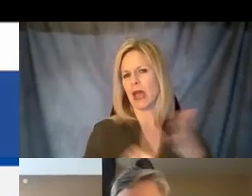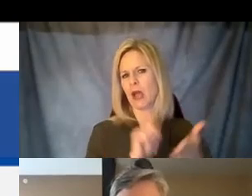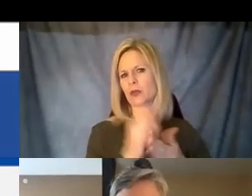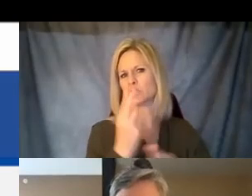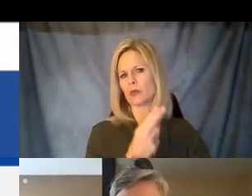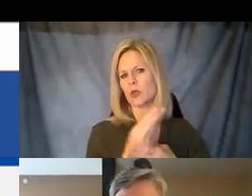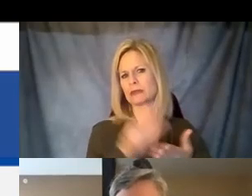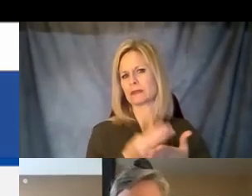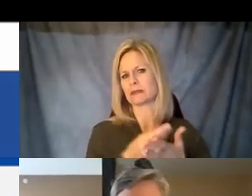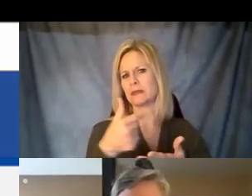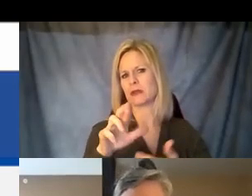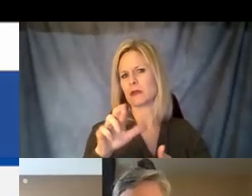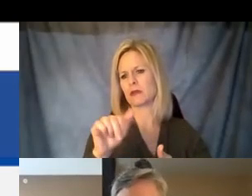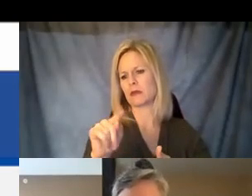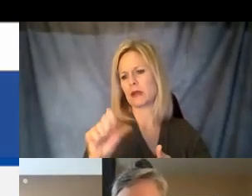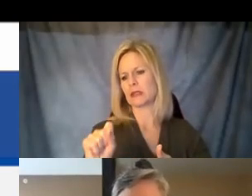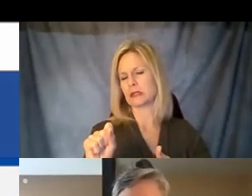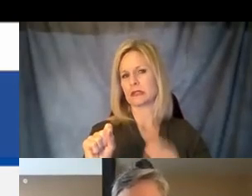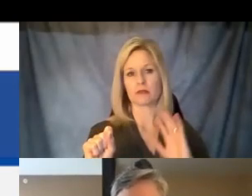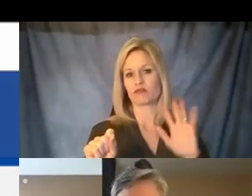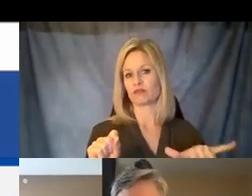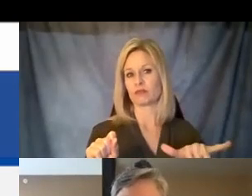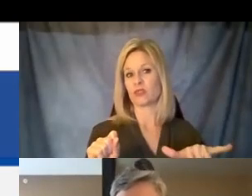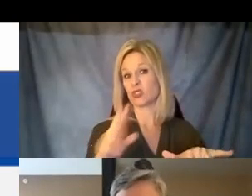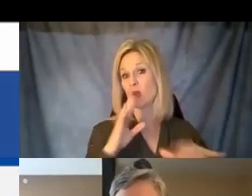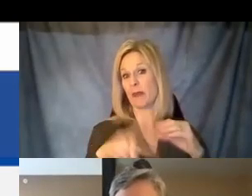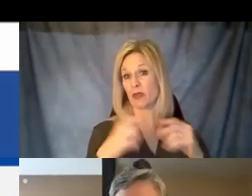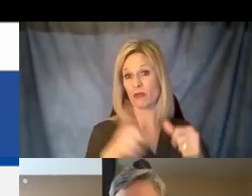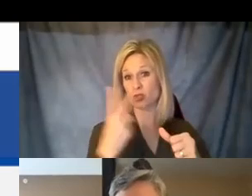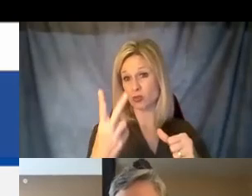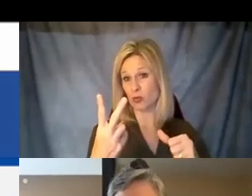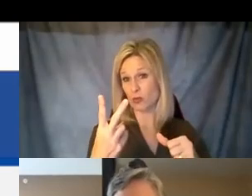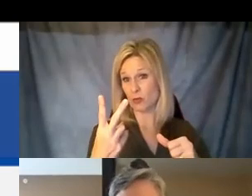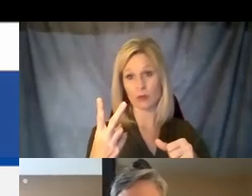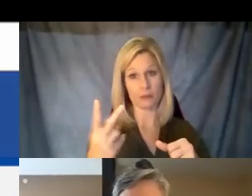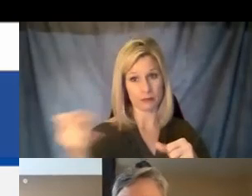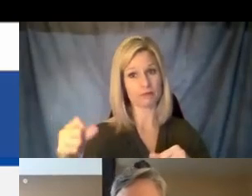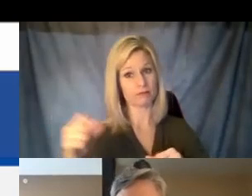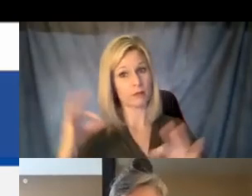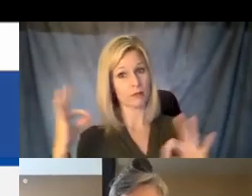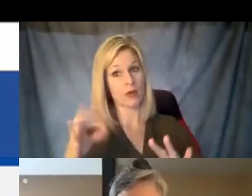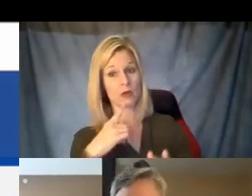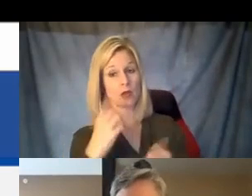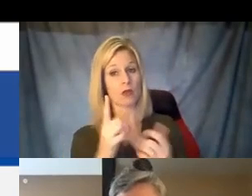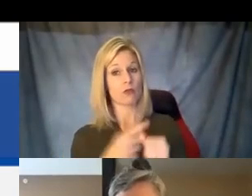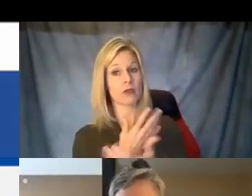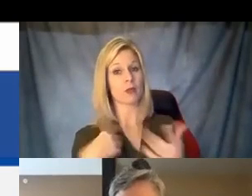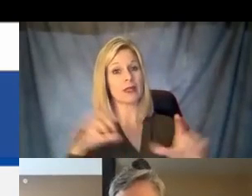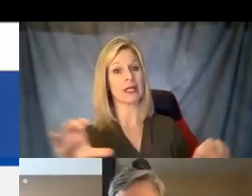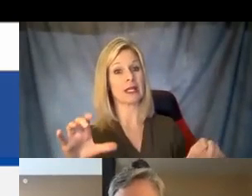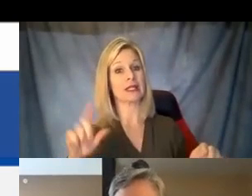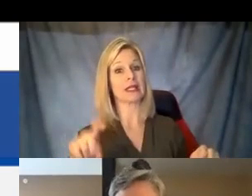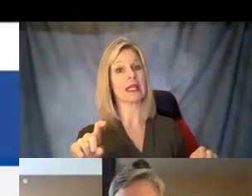grants. So Okay, cool. so So we your just talk answer- about the first two. yeah, perfect. So 'Cause we always say the first thing we need money to pay people to do it.